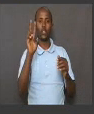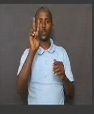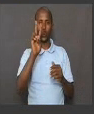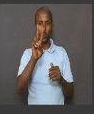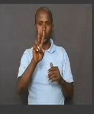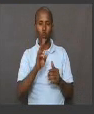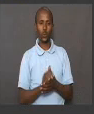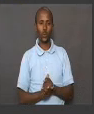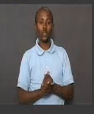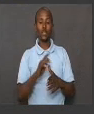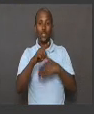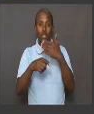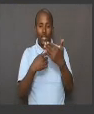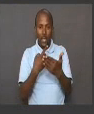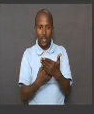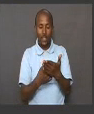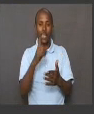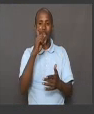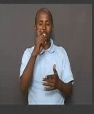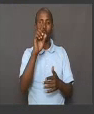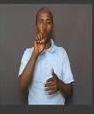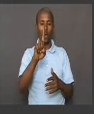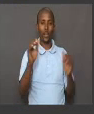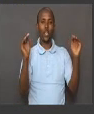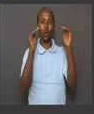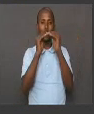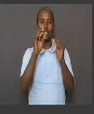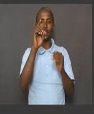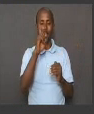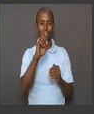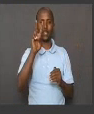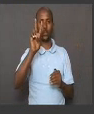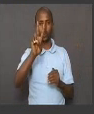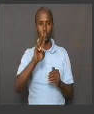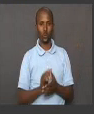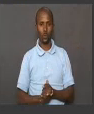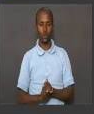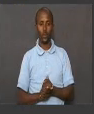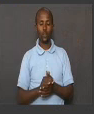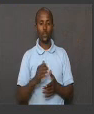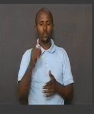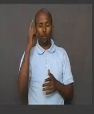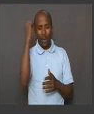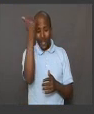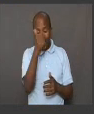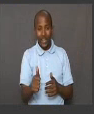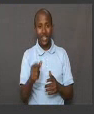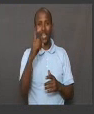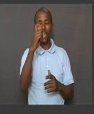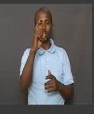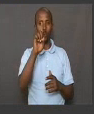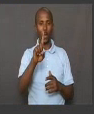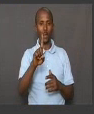x2, then x1 equals x2 for any